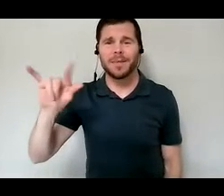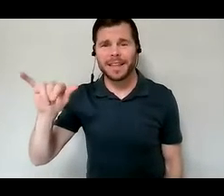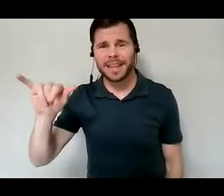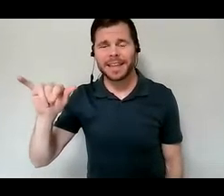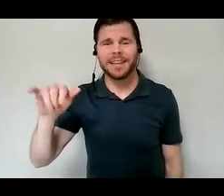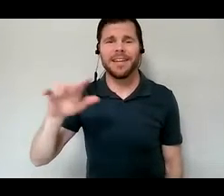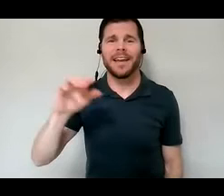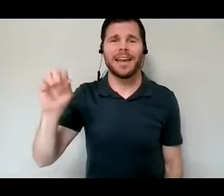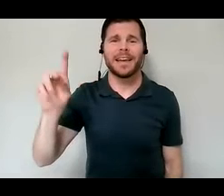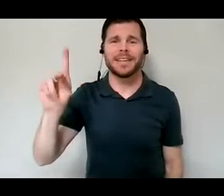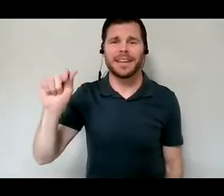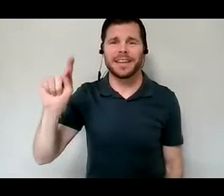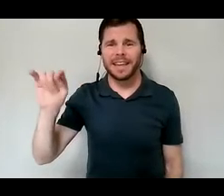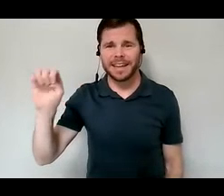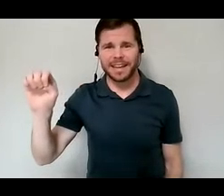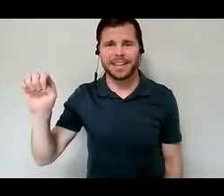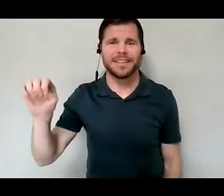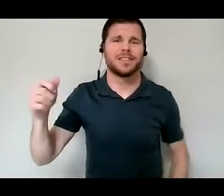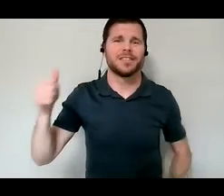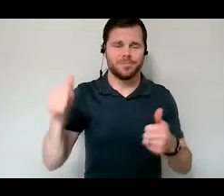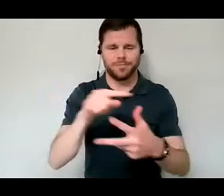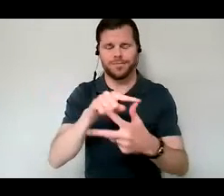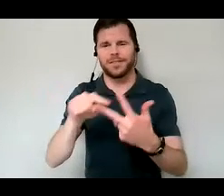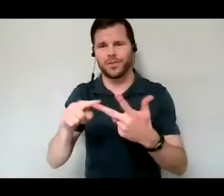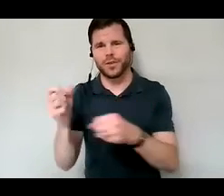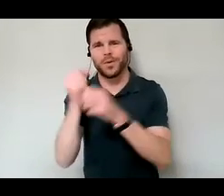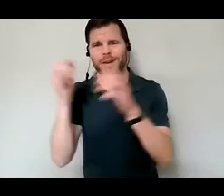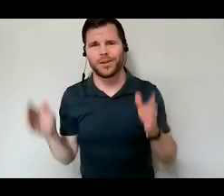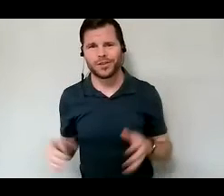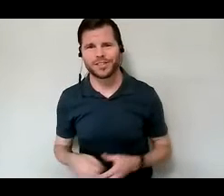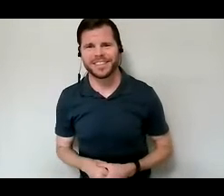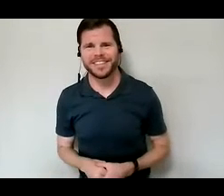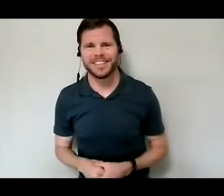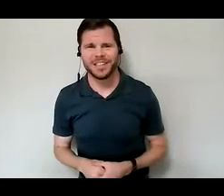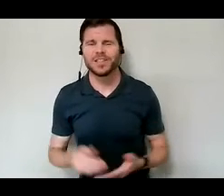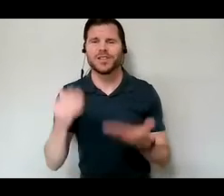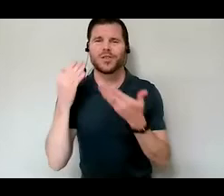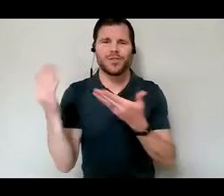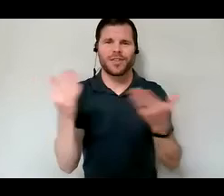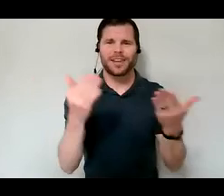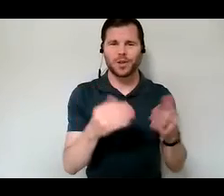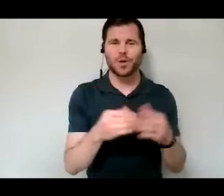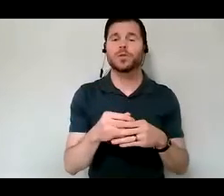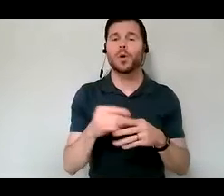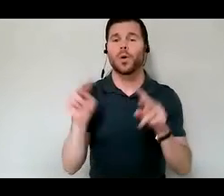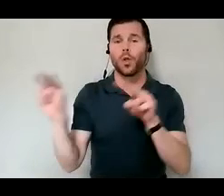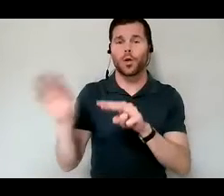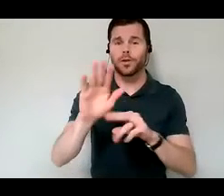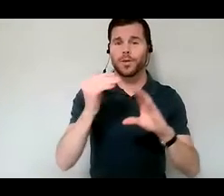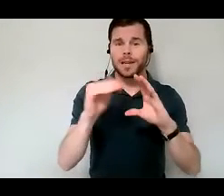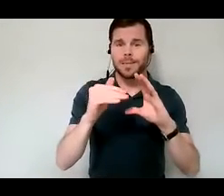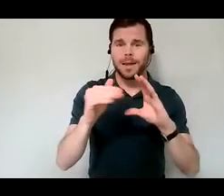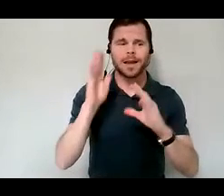and Katie winning day 3 and 5. Congratulations. Thank you. Thank you for all those that played. So I look for your email because I will be sending